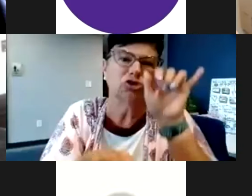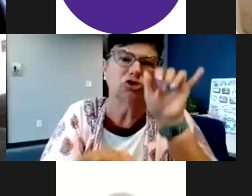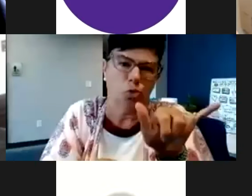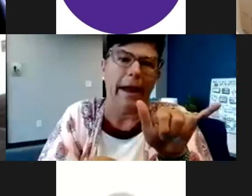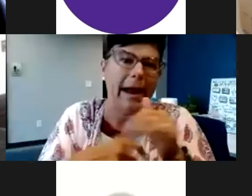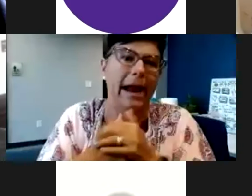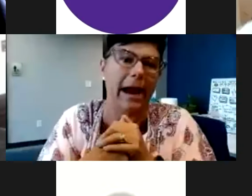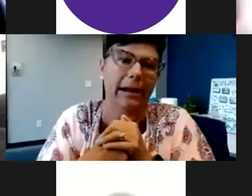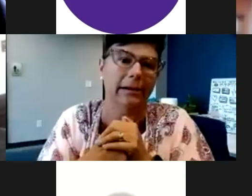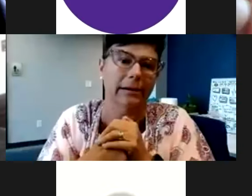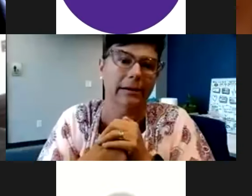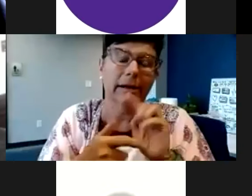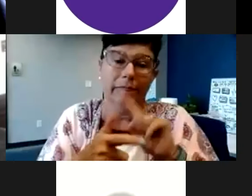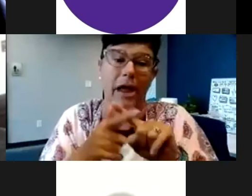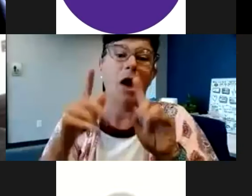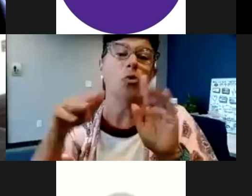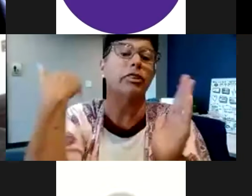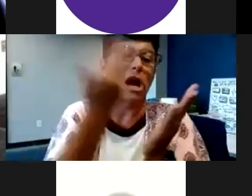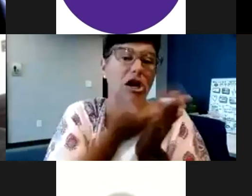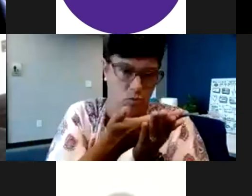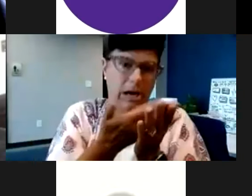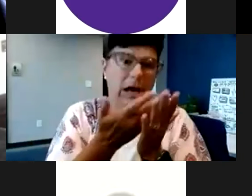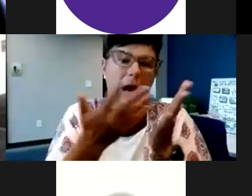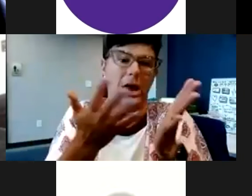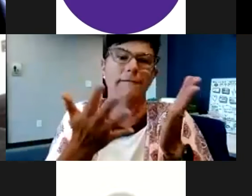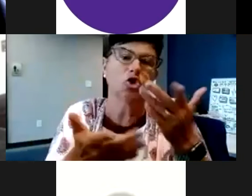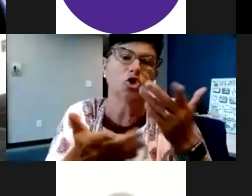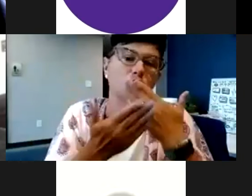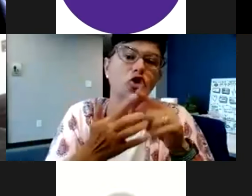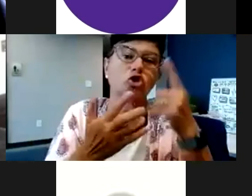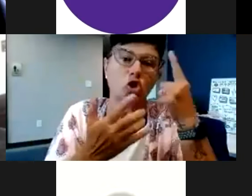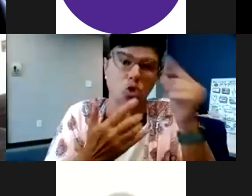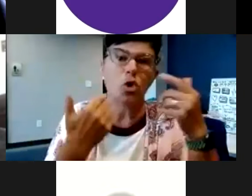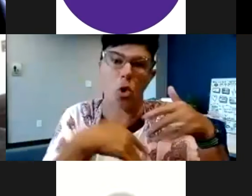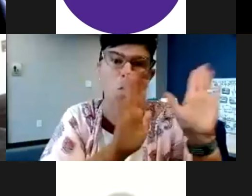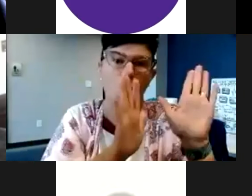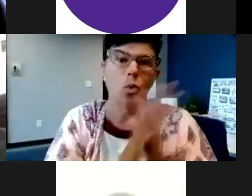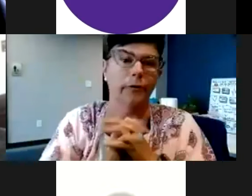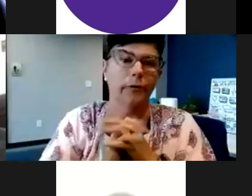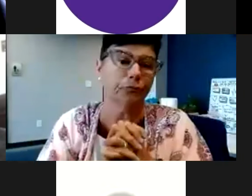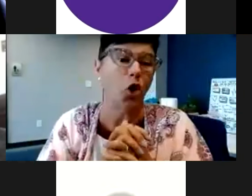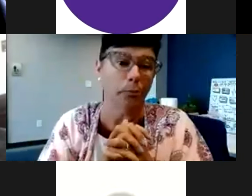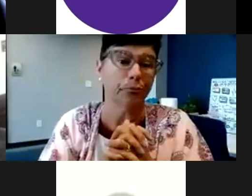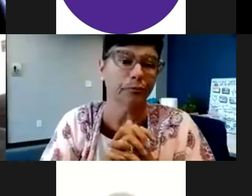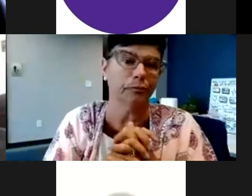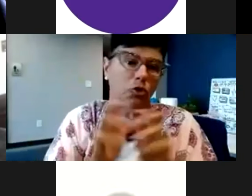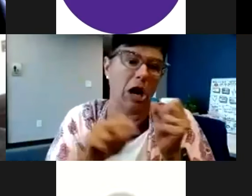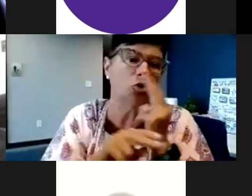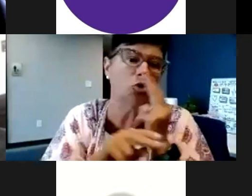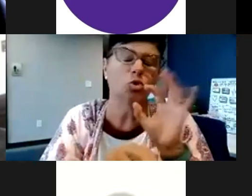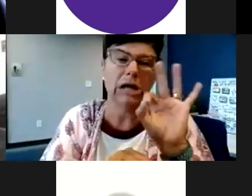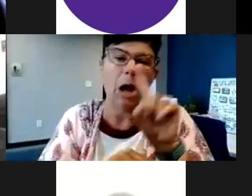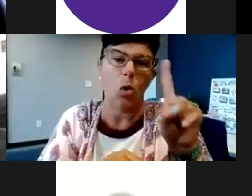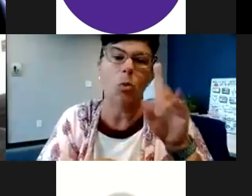was needed, and that kind of thing. So I was able, they were able to arrive, and